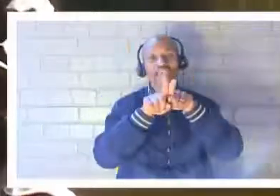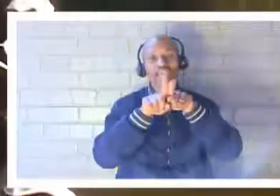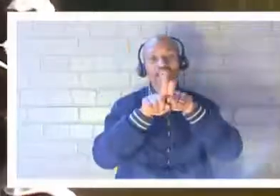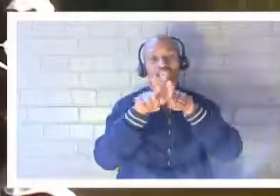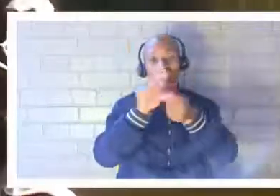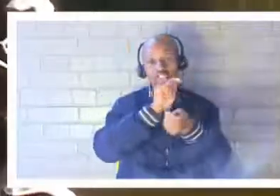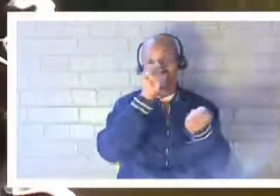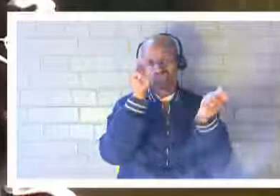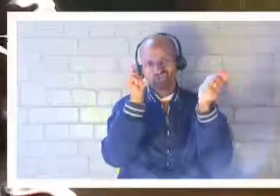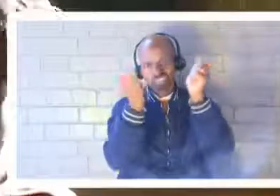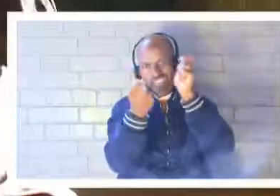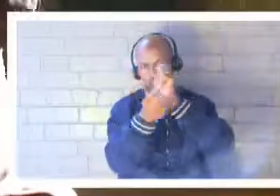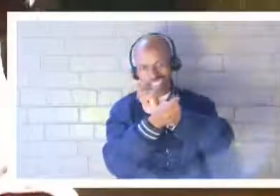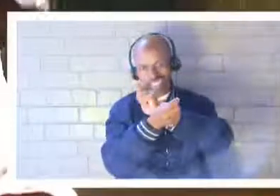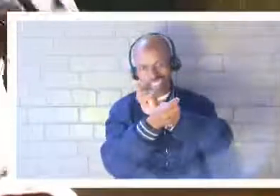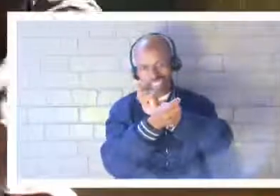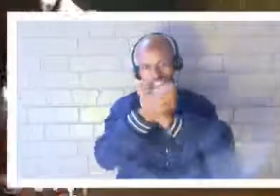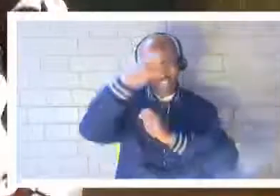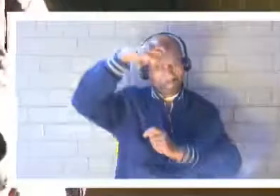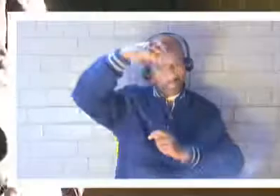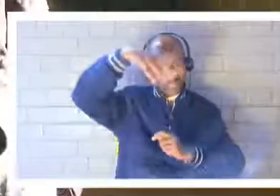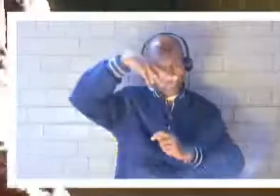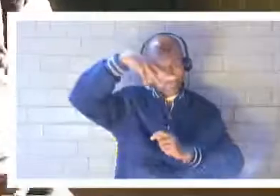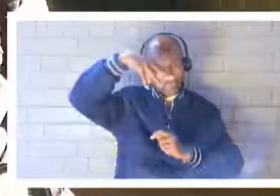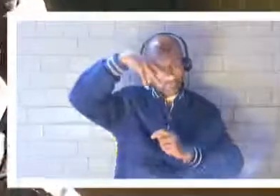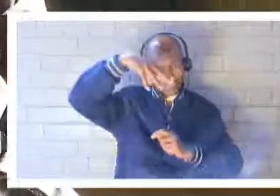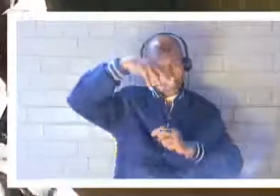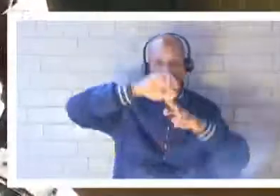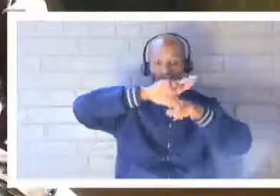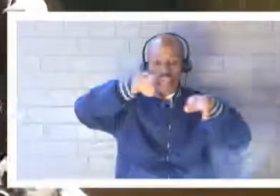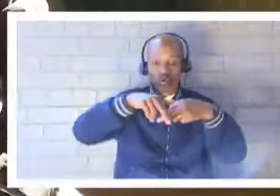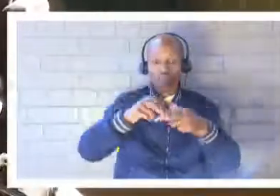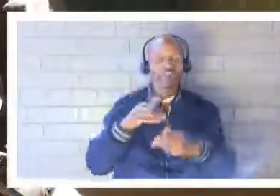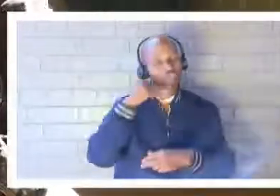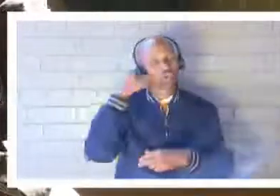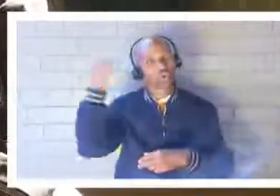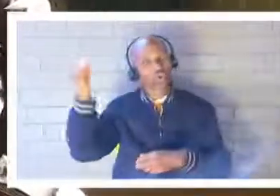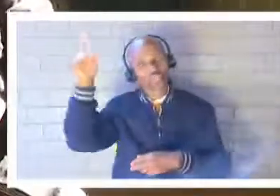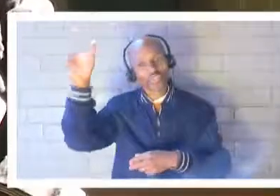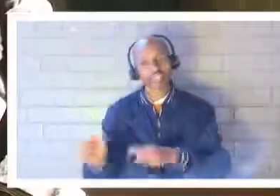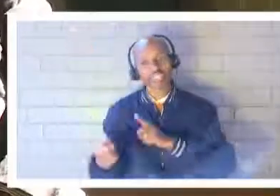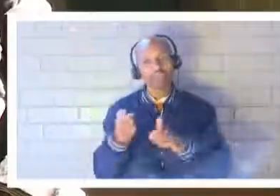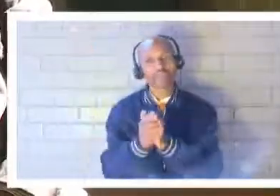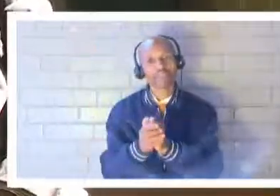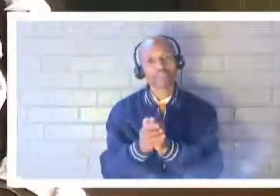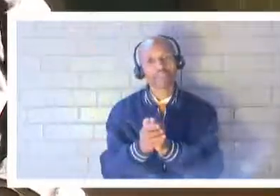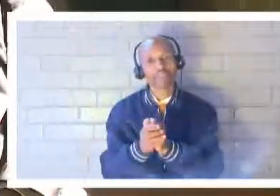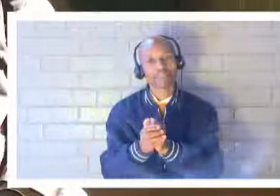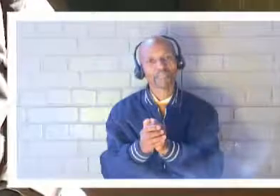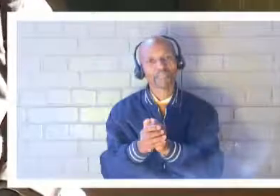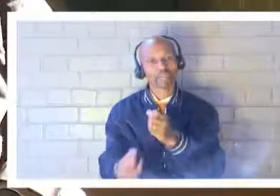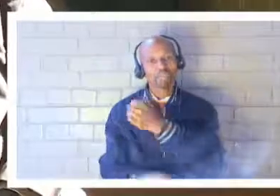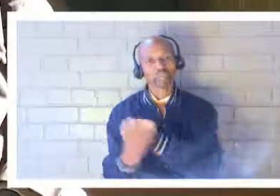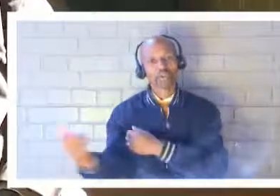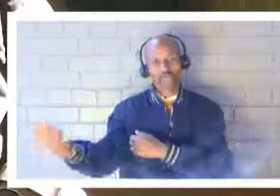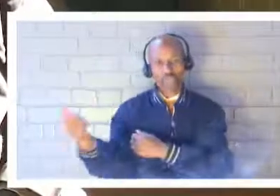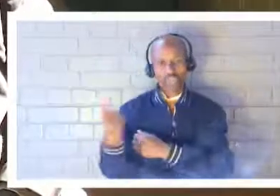the bulb, having to call somebody from Petersburg. It's a shame. and